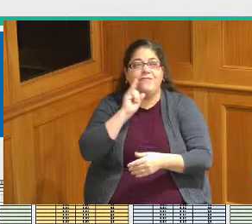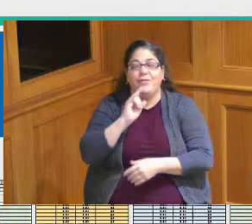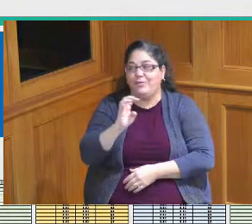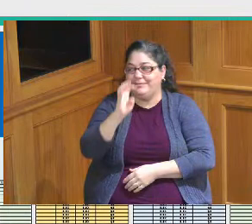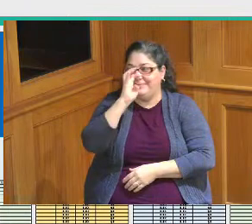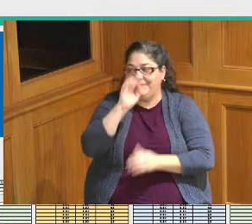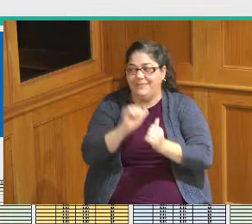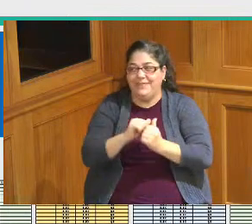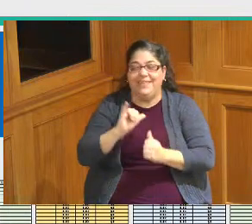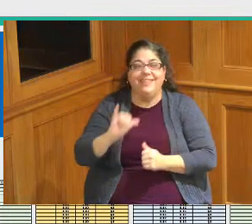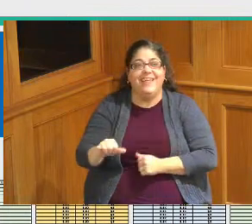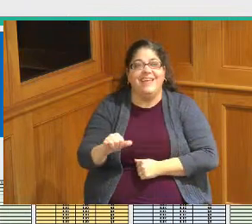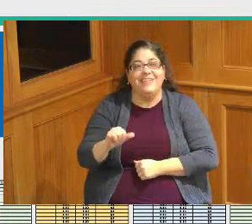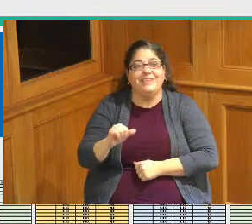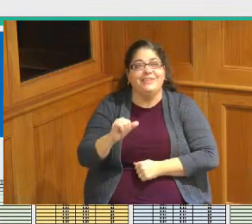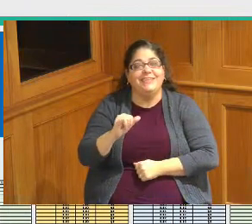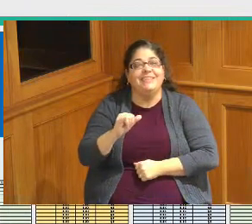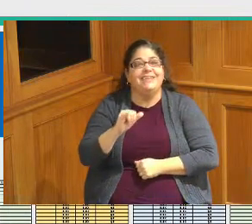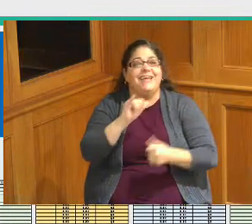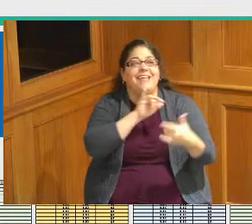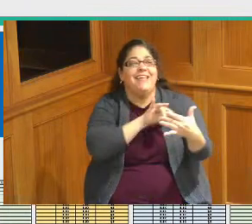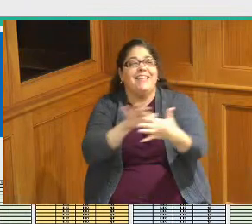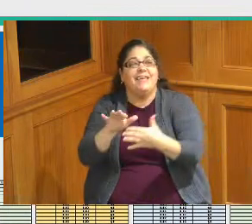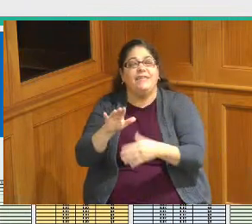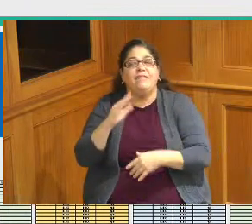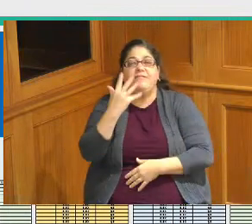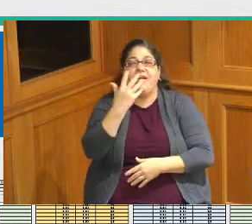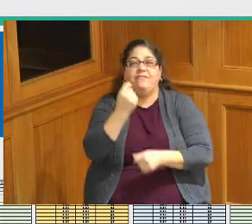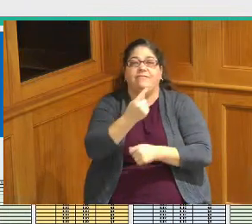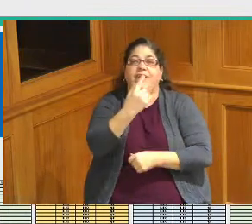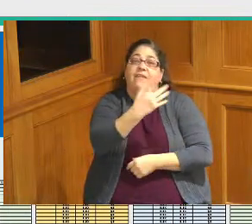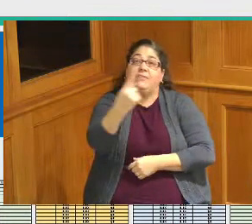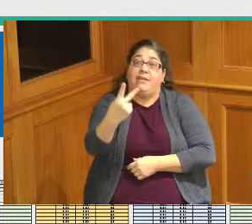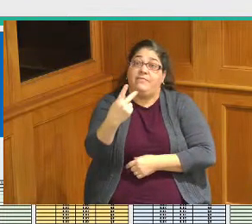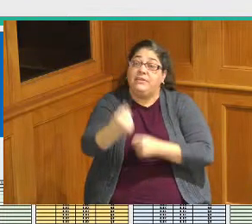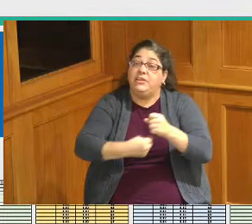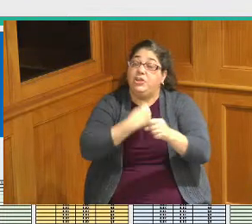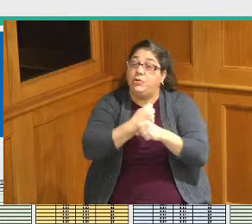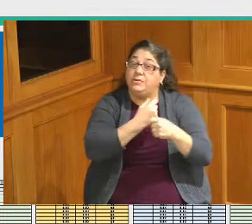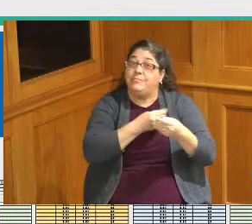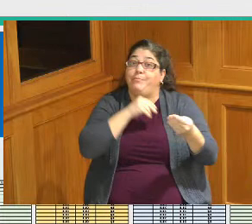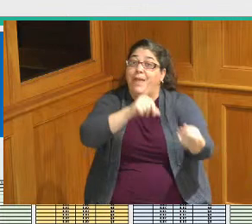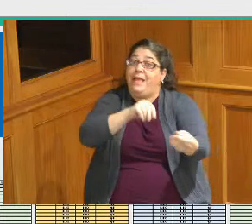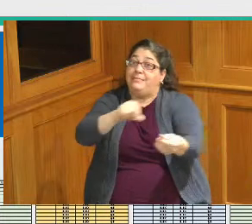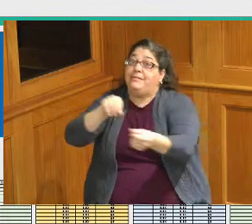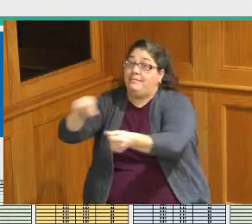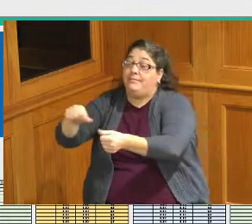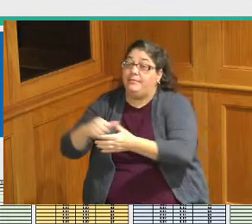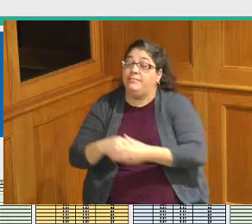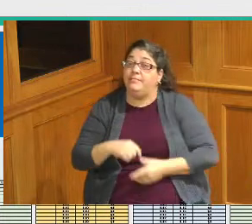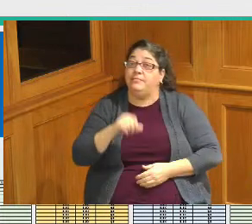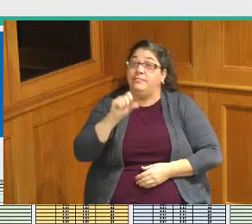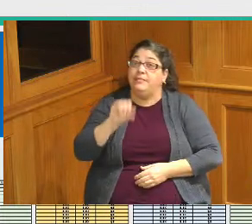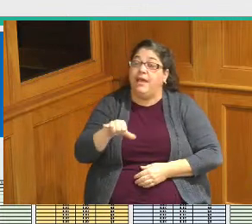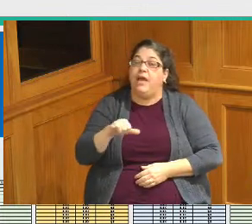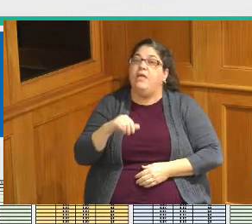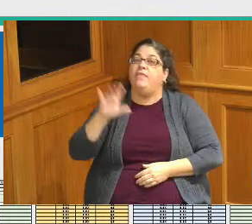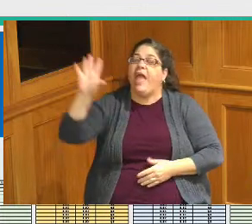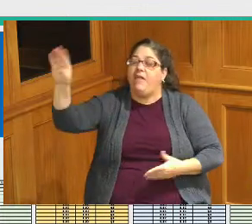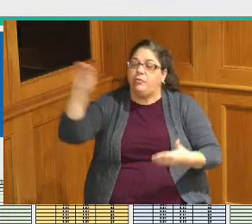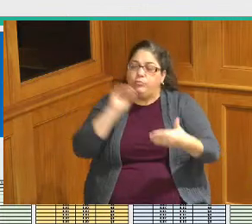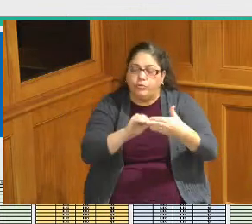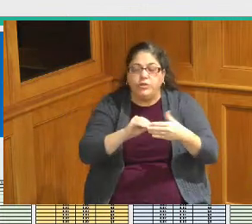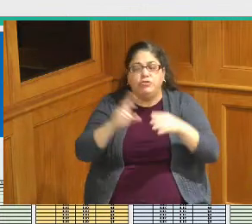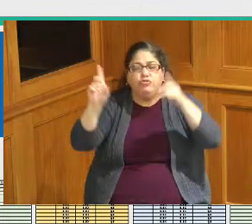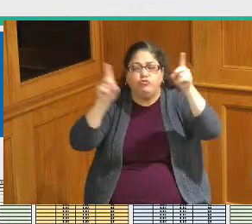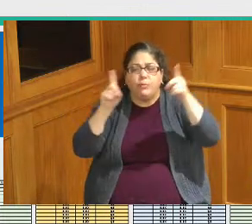that the disparity study looked at over a 5.5-year spending period. And all the departments have to do is put in the description of the